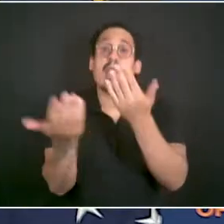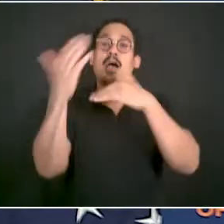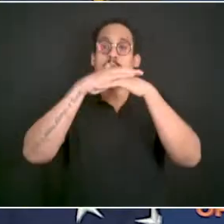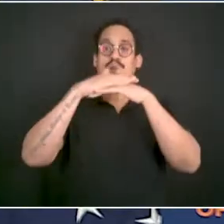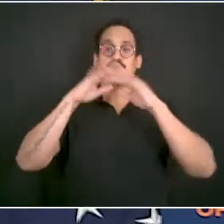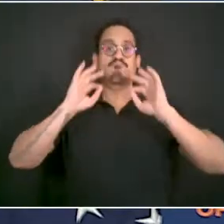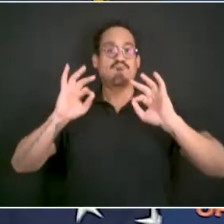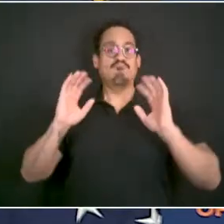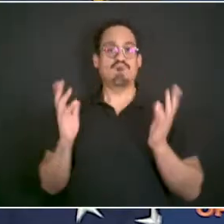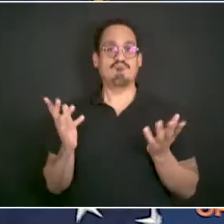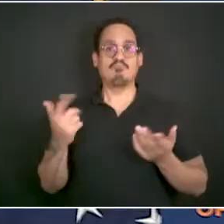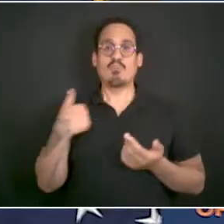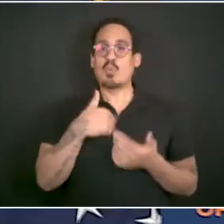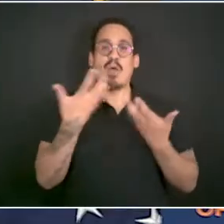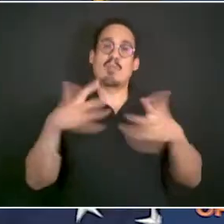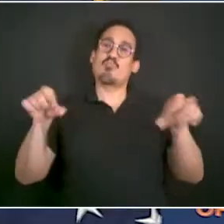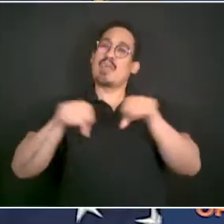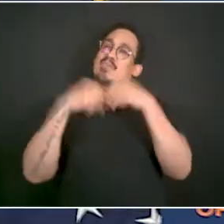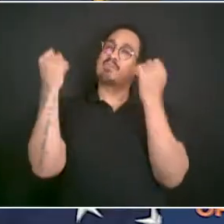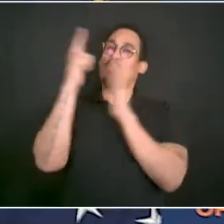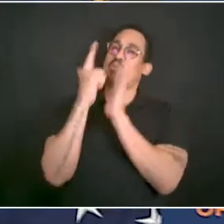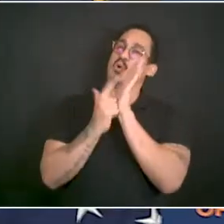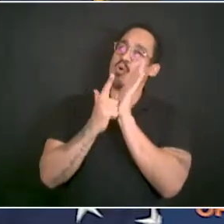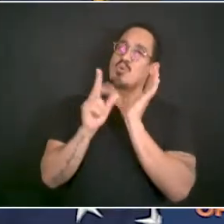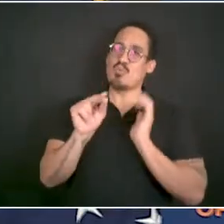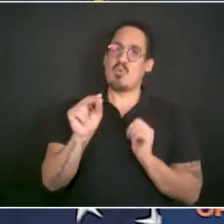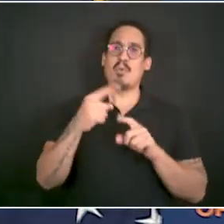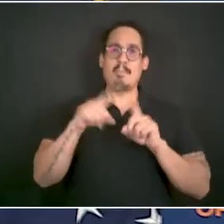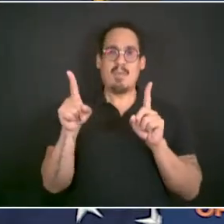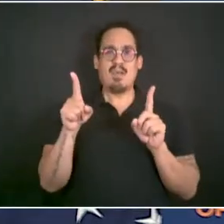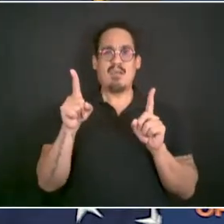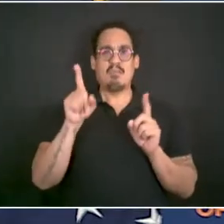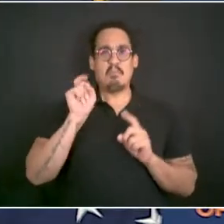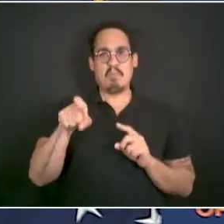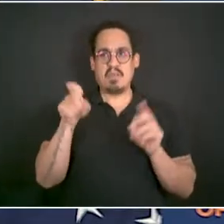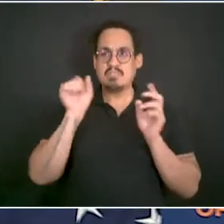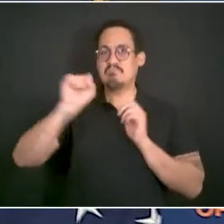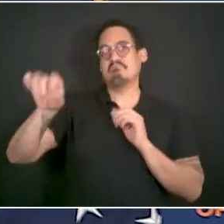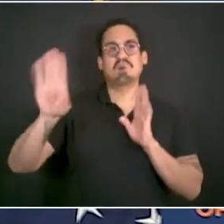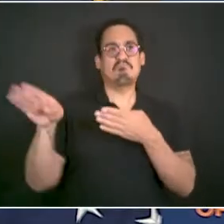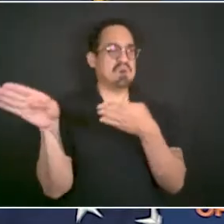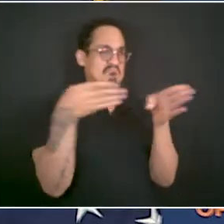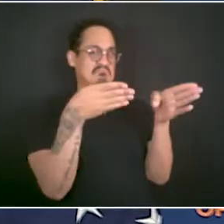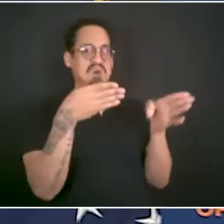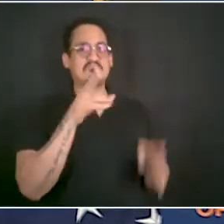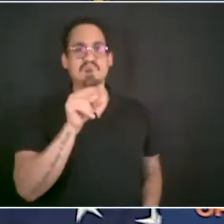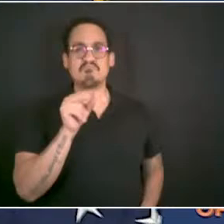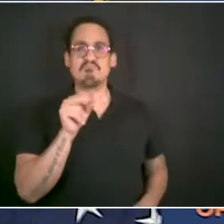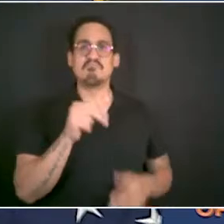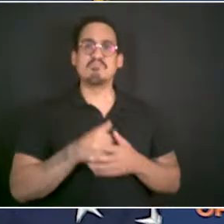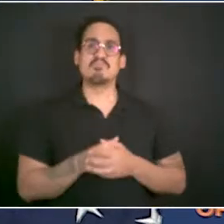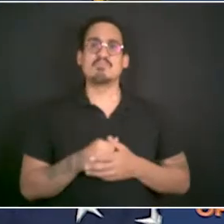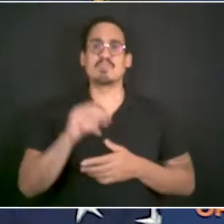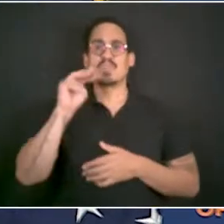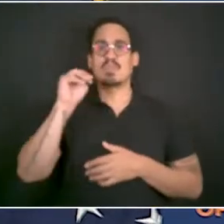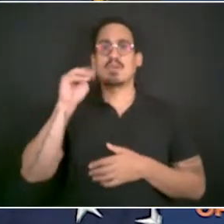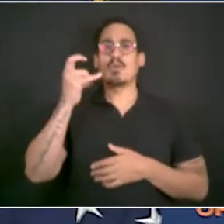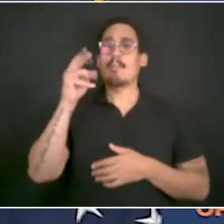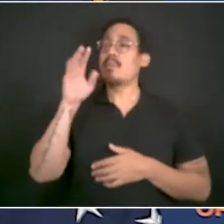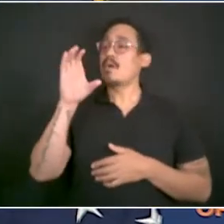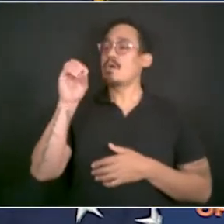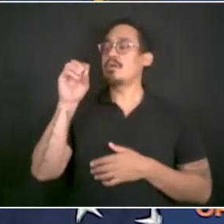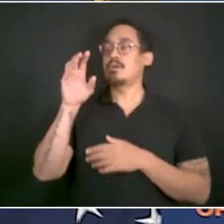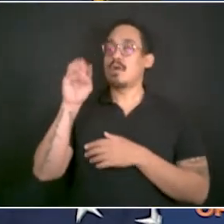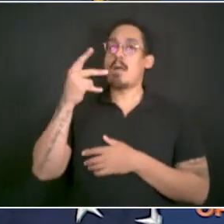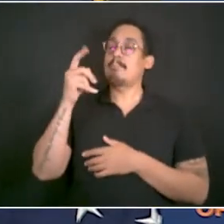There's no justifiable reason that the controller is not doing investments in Israel. And I think that